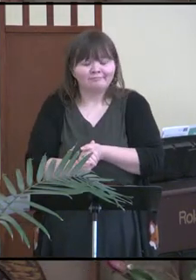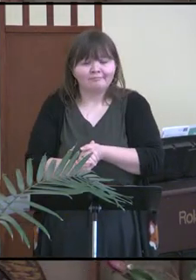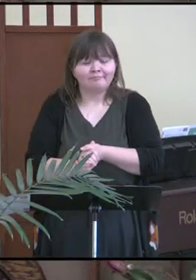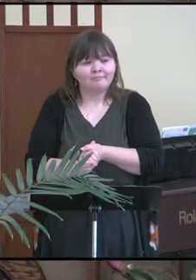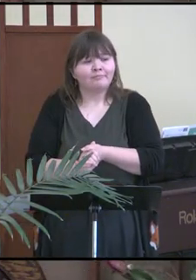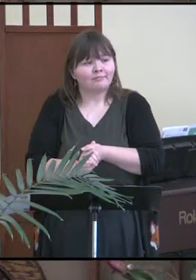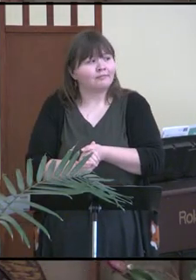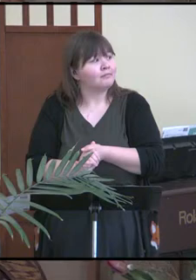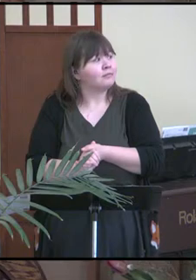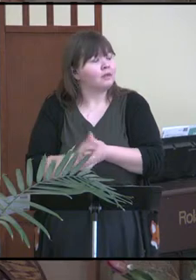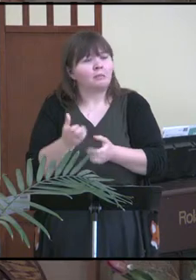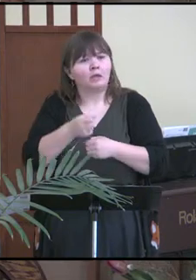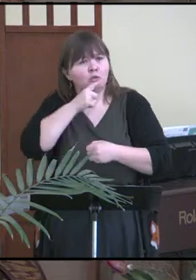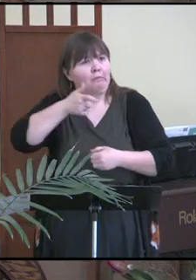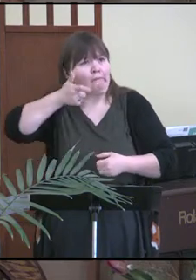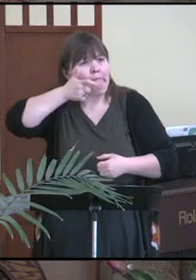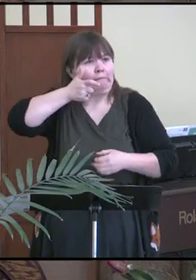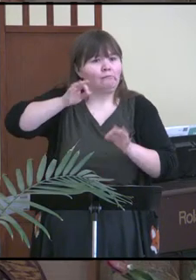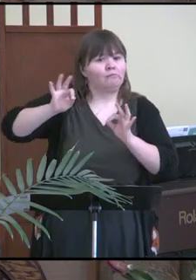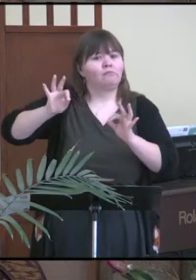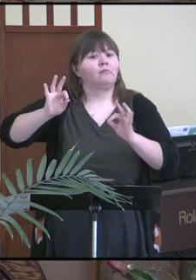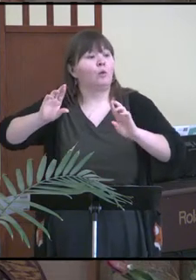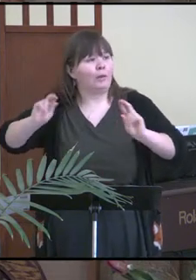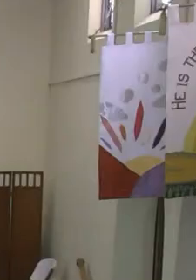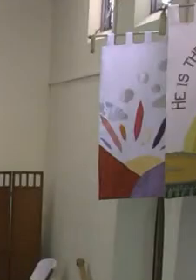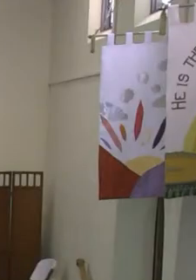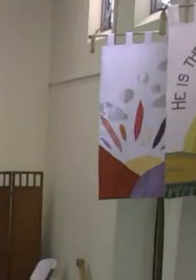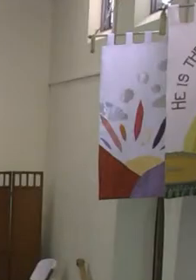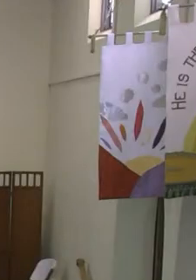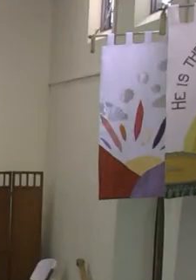Got to make sure I'm, there we are.